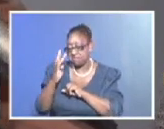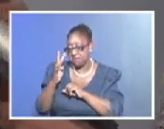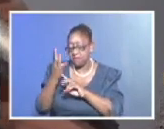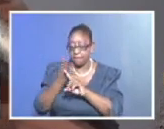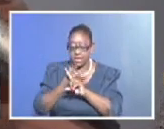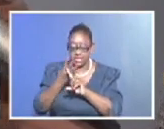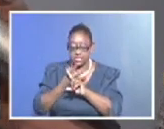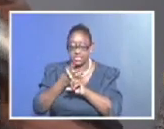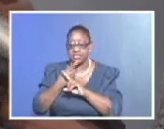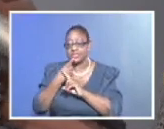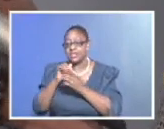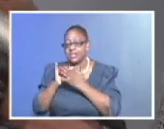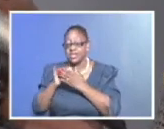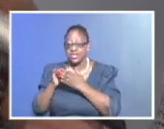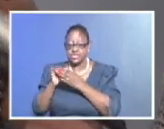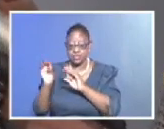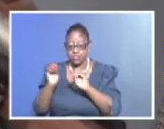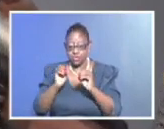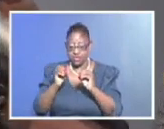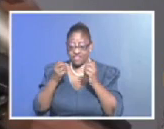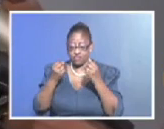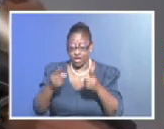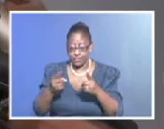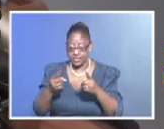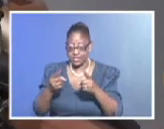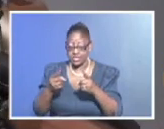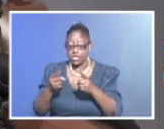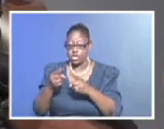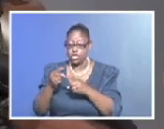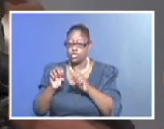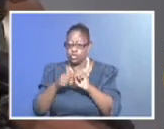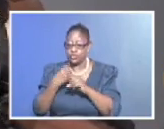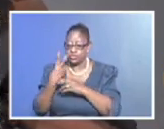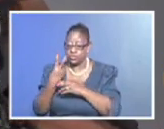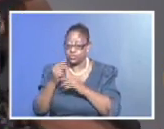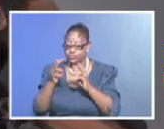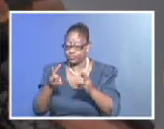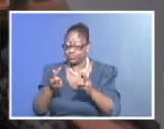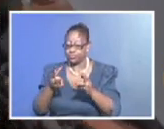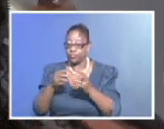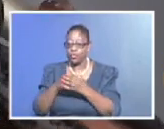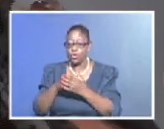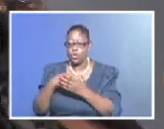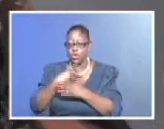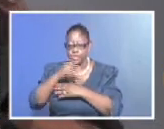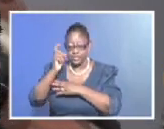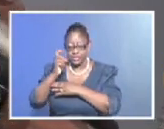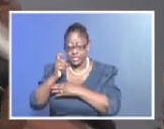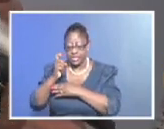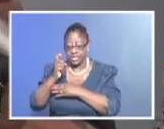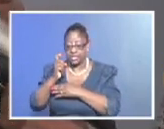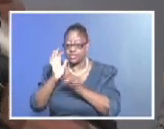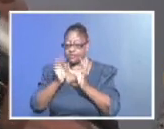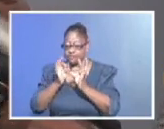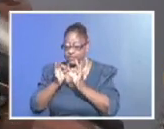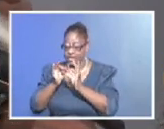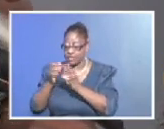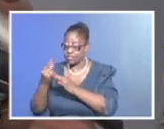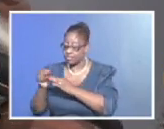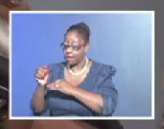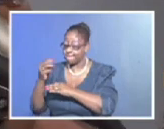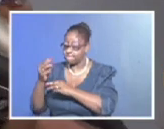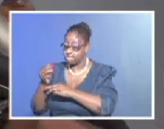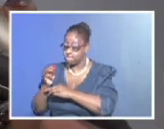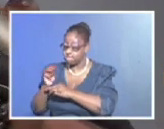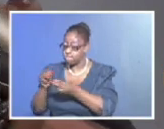the work is moving very rapidly. It's a two-phase approach. We had to first renovate a section of the morgue where we can move